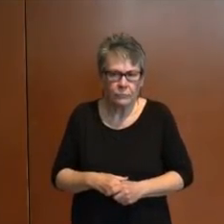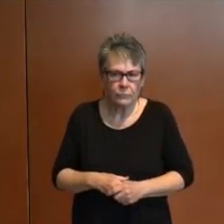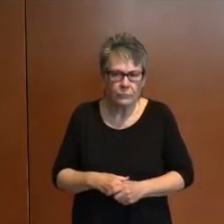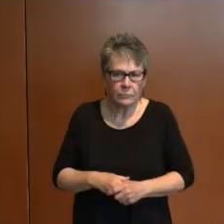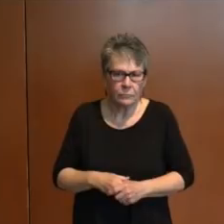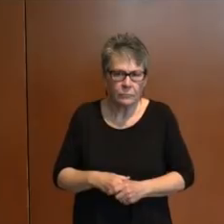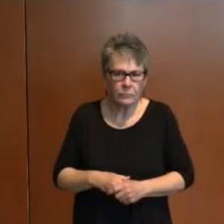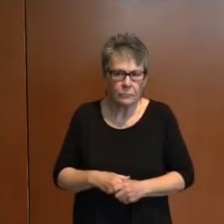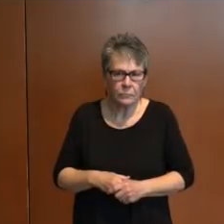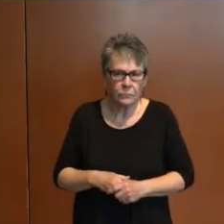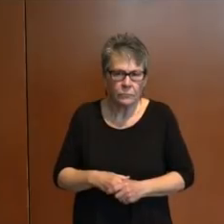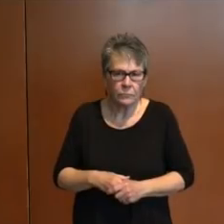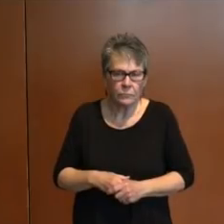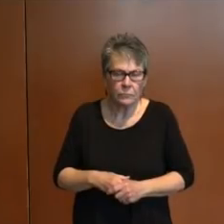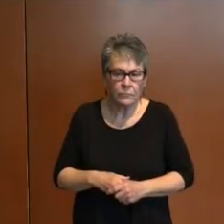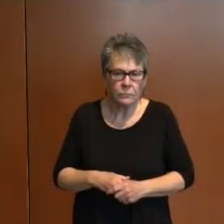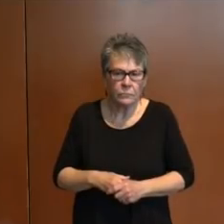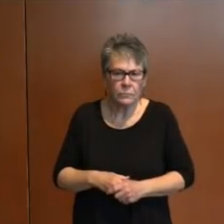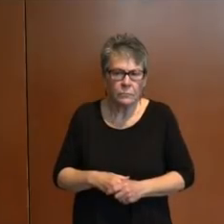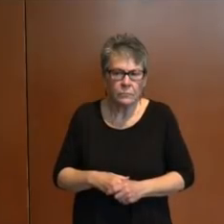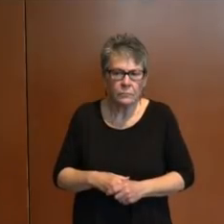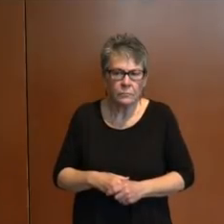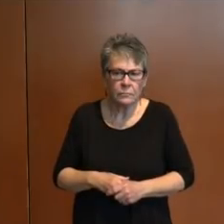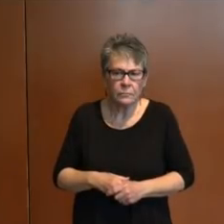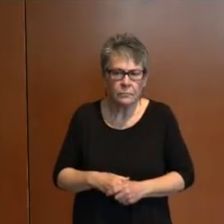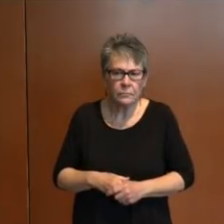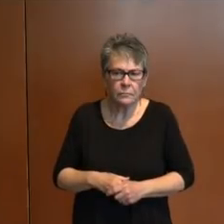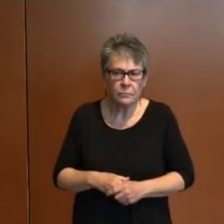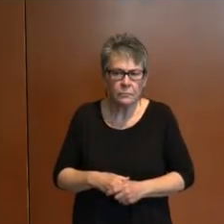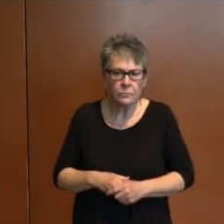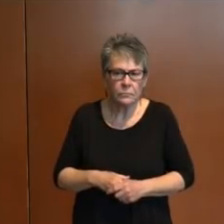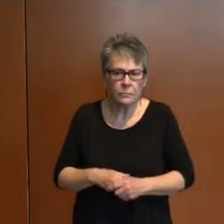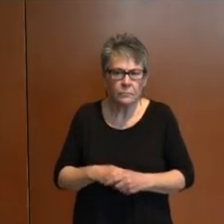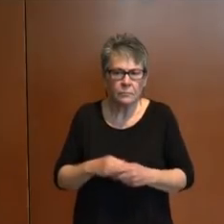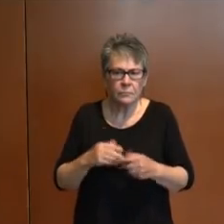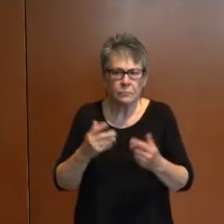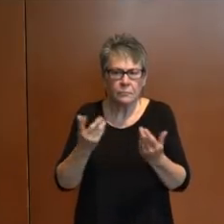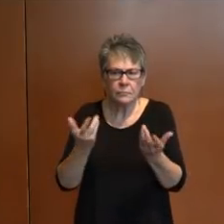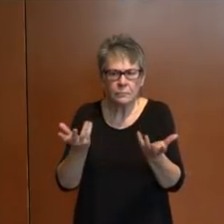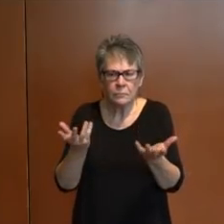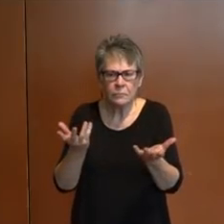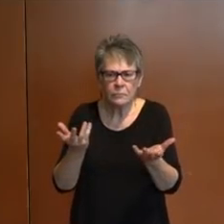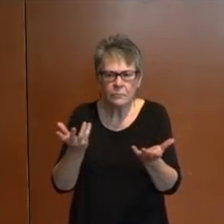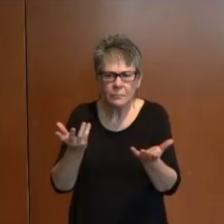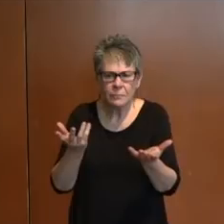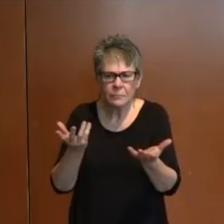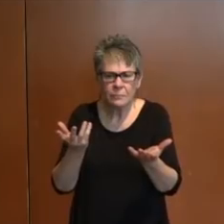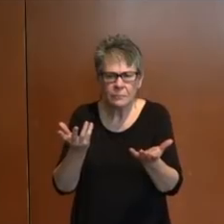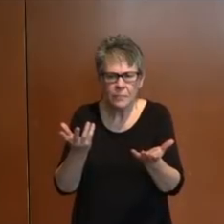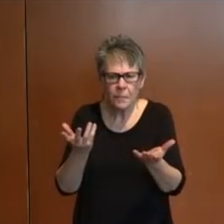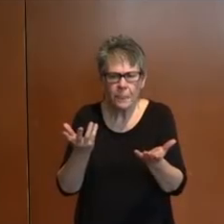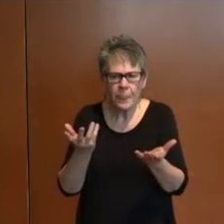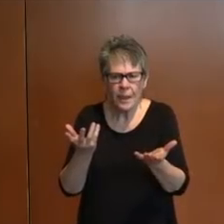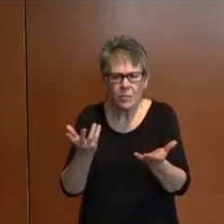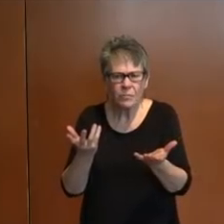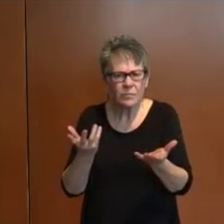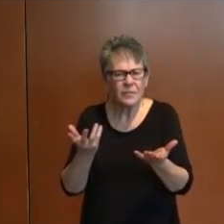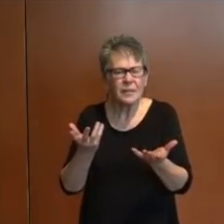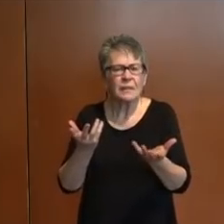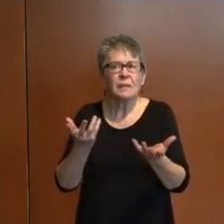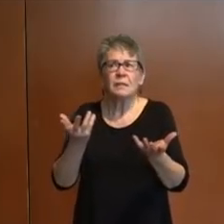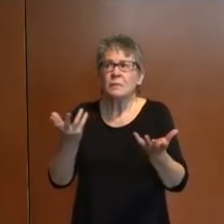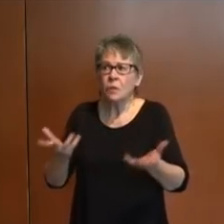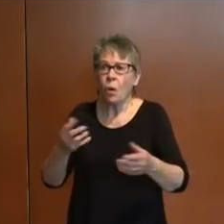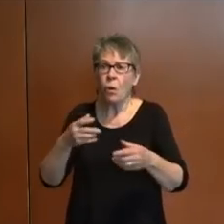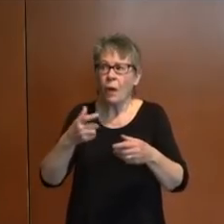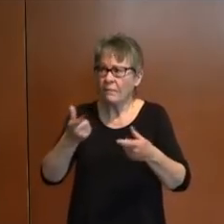doing the testing are people that could be taking care of patients maybe in a field hospital. We're watching it every day. Yep.